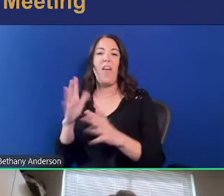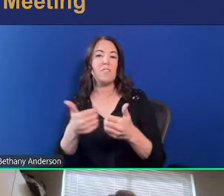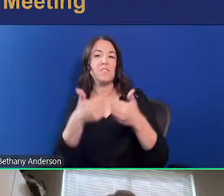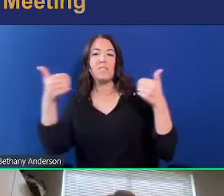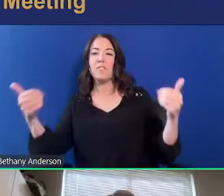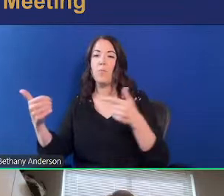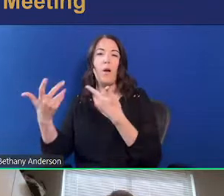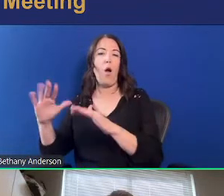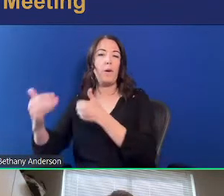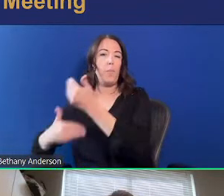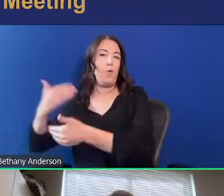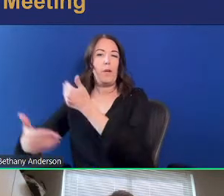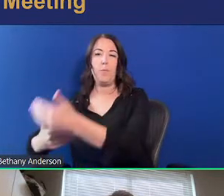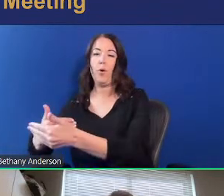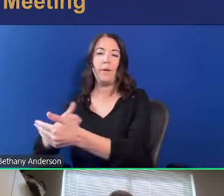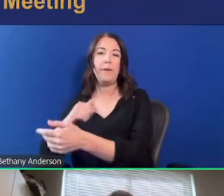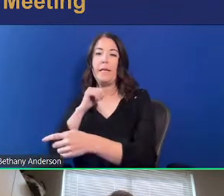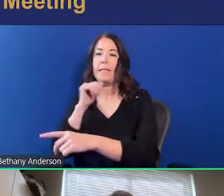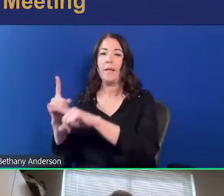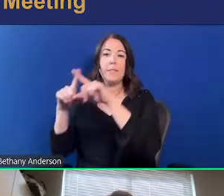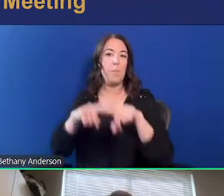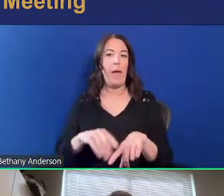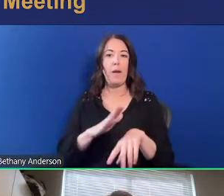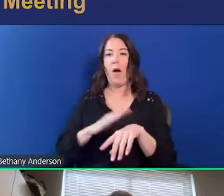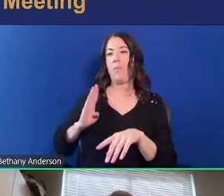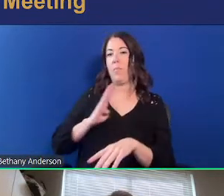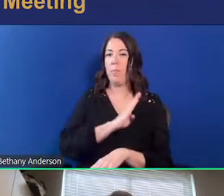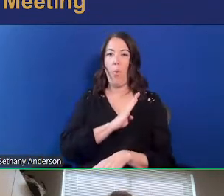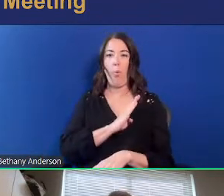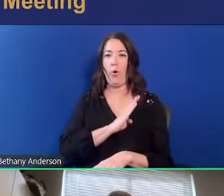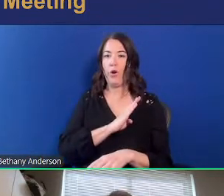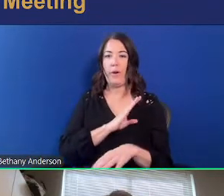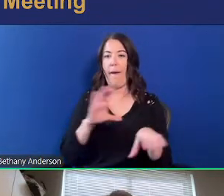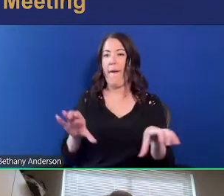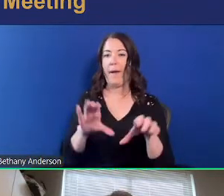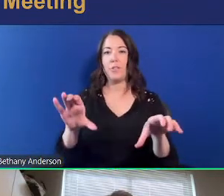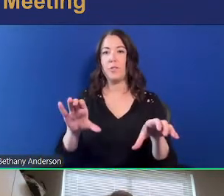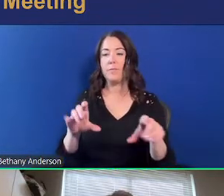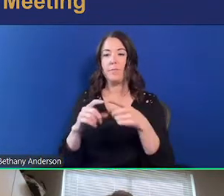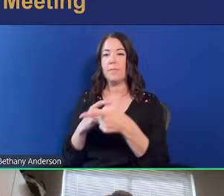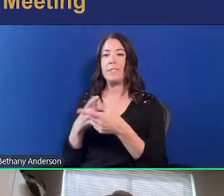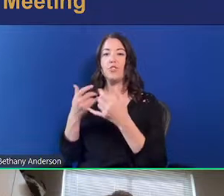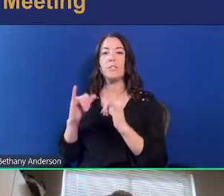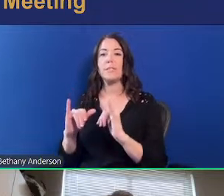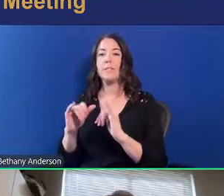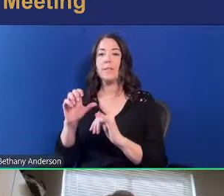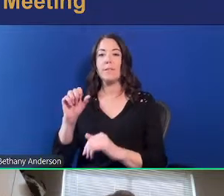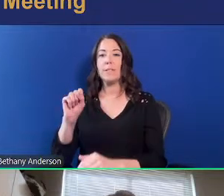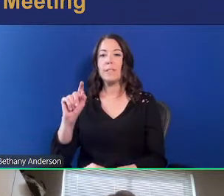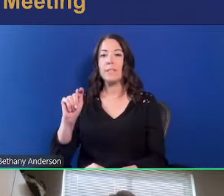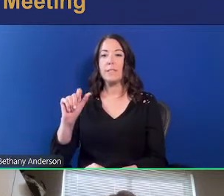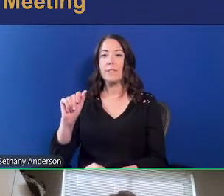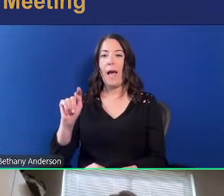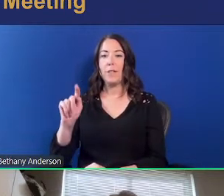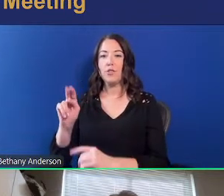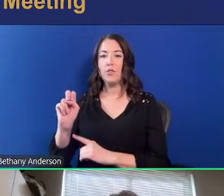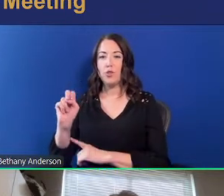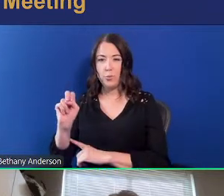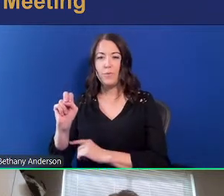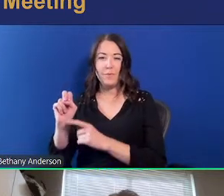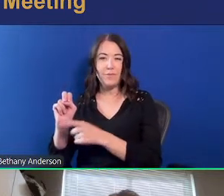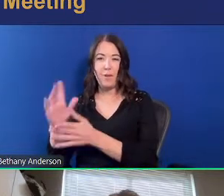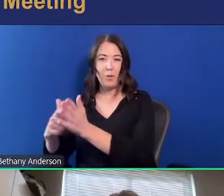and not dependent on board related action, because there's still a statutory language that directs staff to do that.